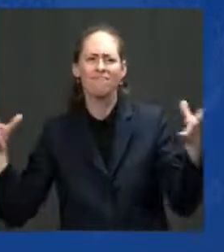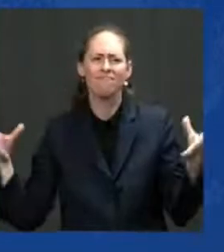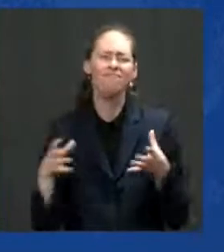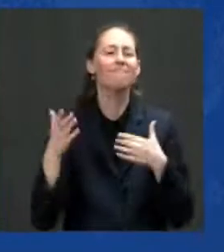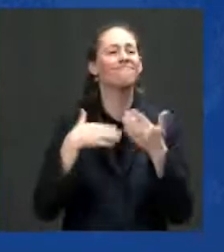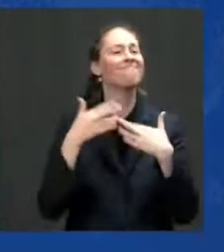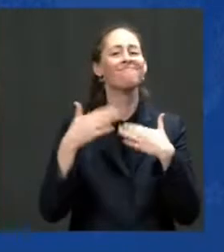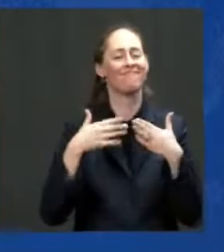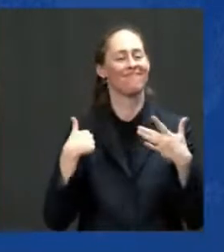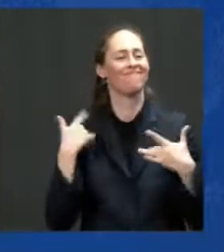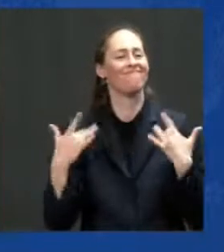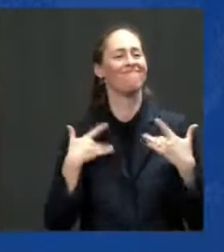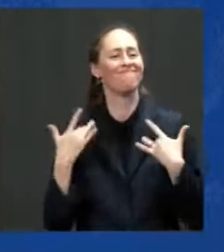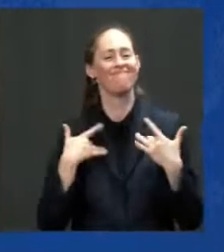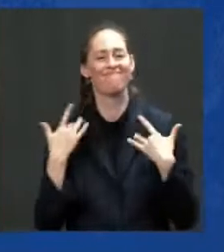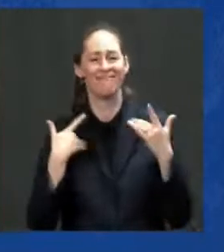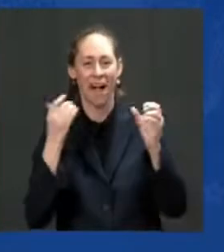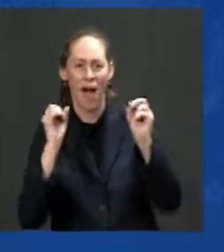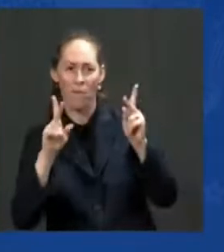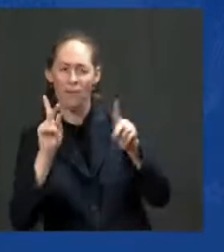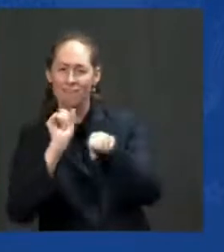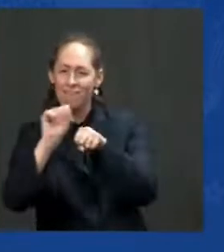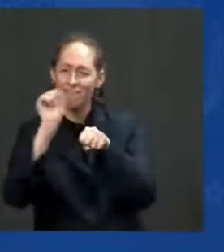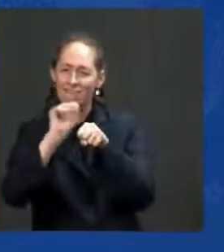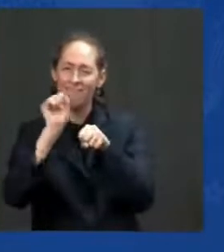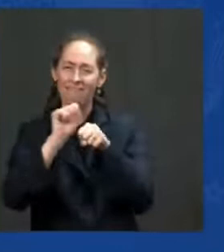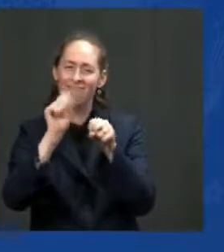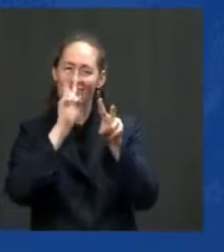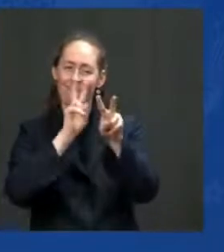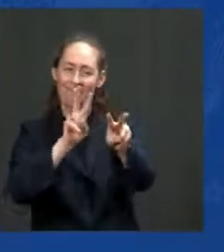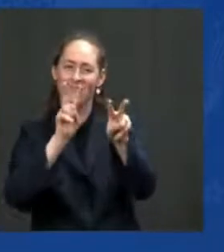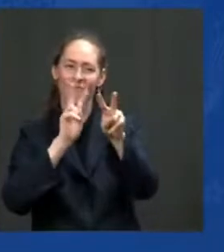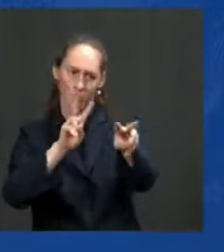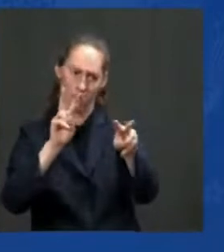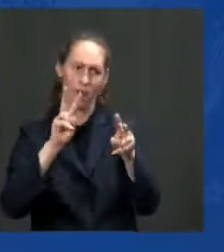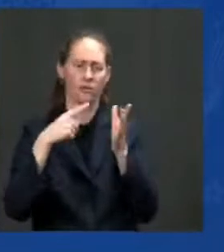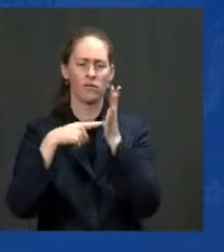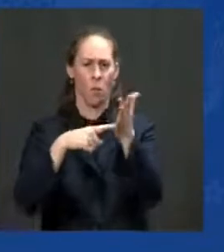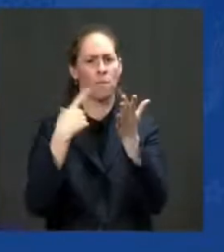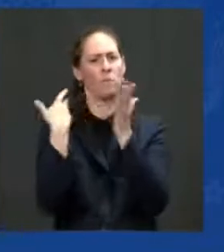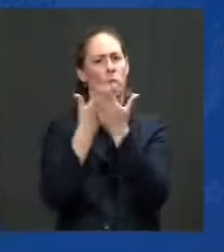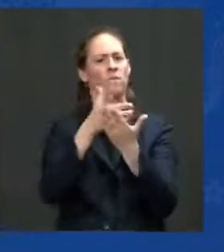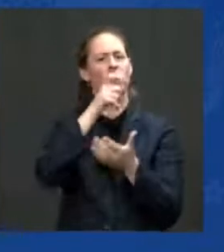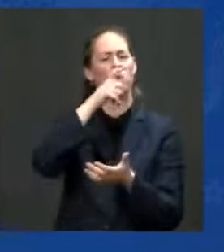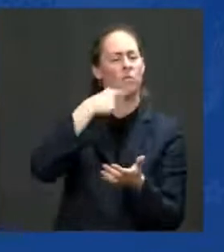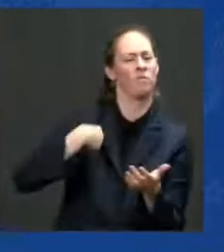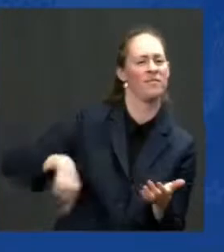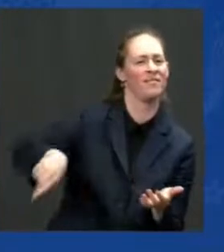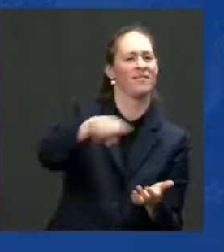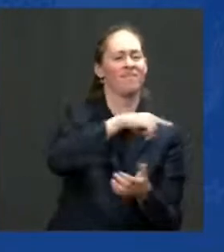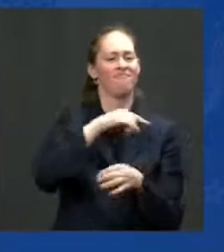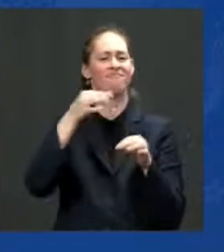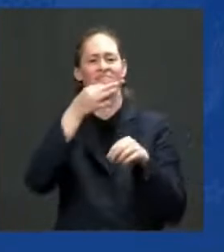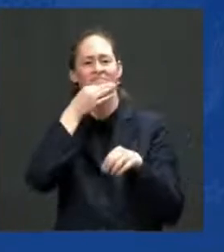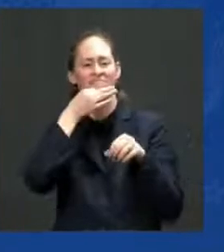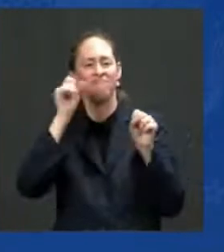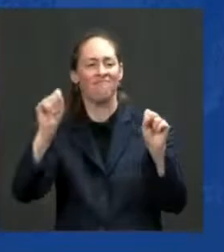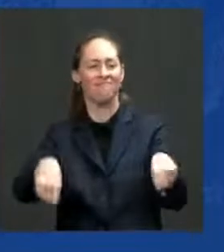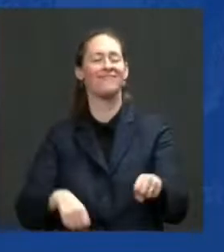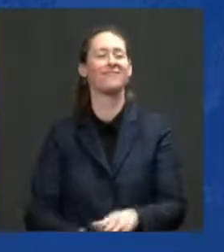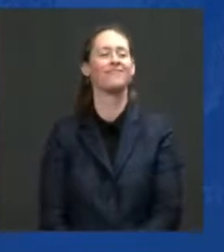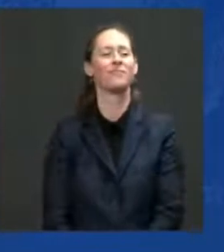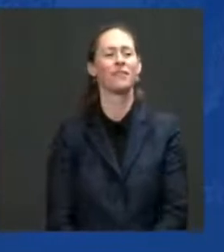excited for the opportunity to compete and work hard and show everyone what we're made of. So we're not going to throw the Super Bowl trophy this time,